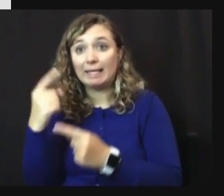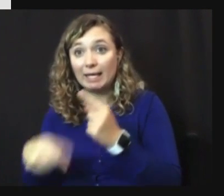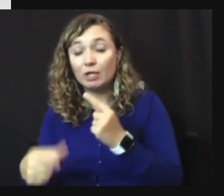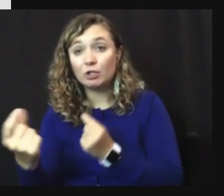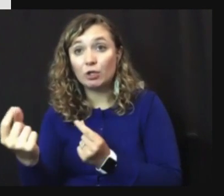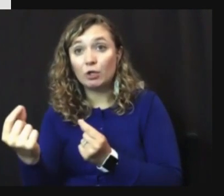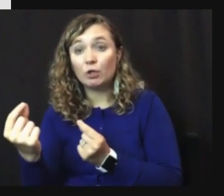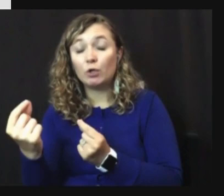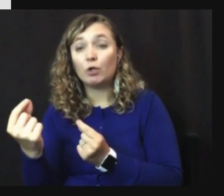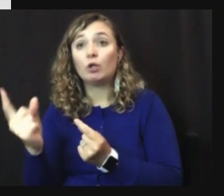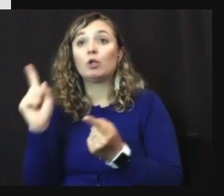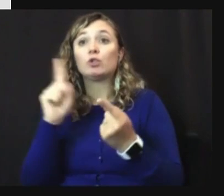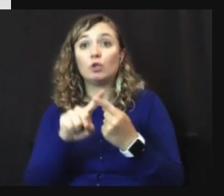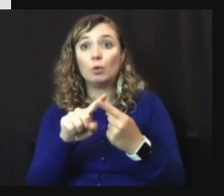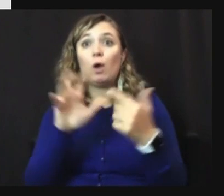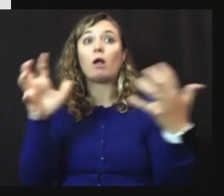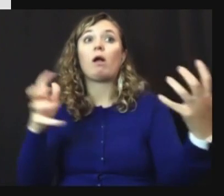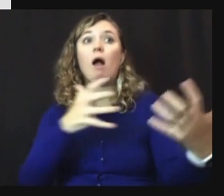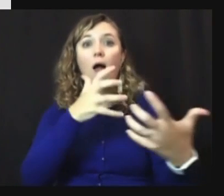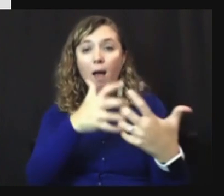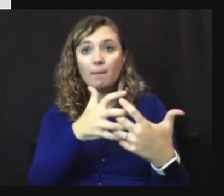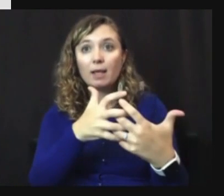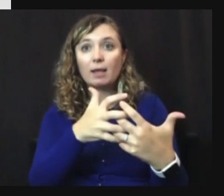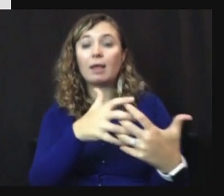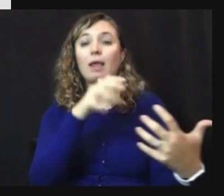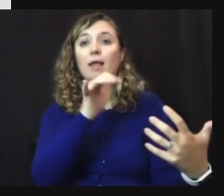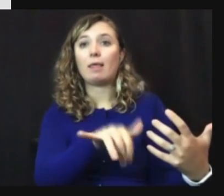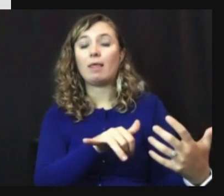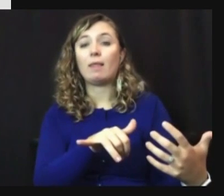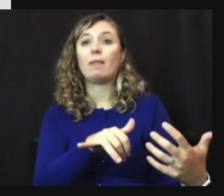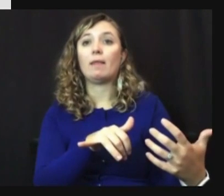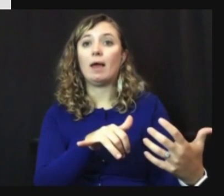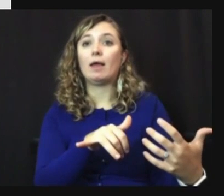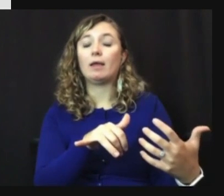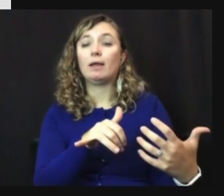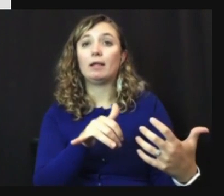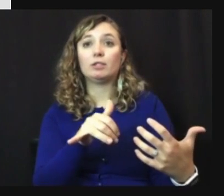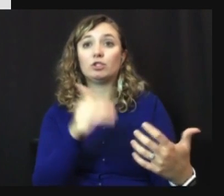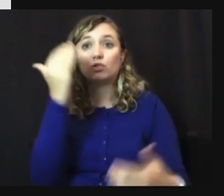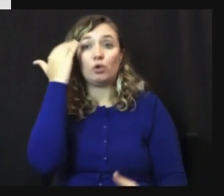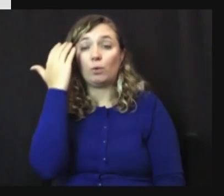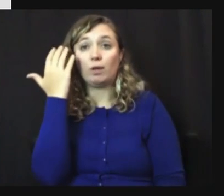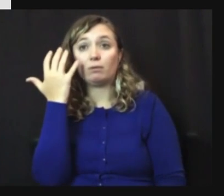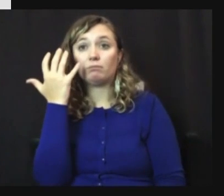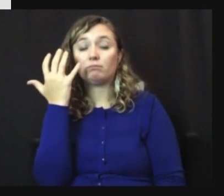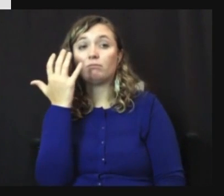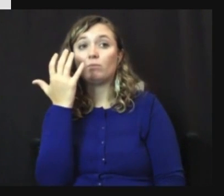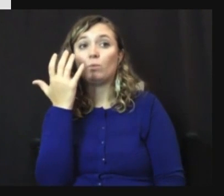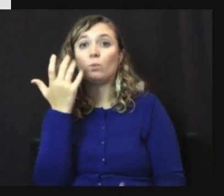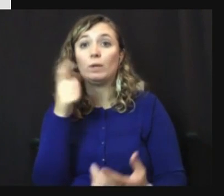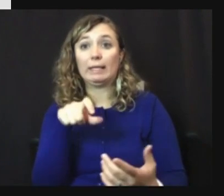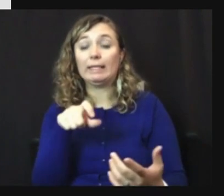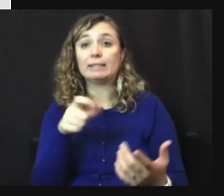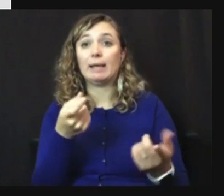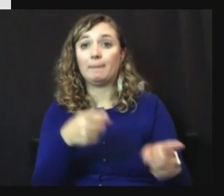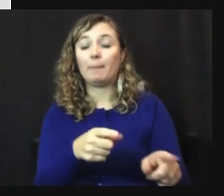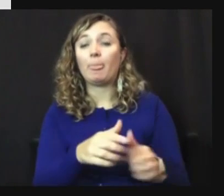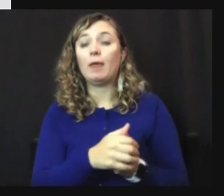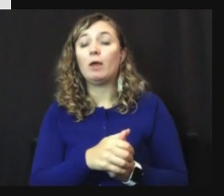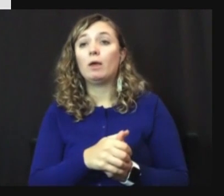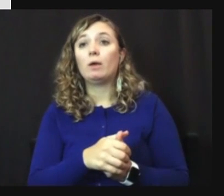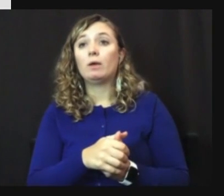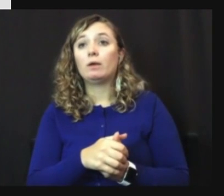to accommodating that thing so that we can just know what those accommodations are. Because usually what happens is we end up having a lot